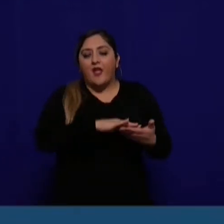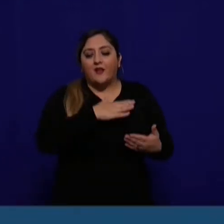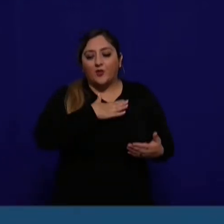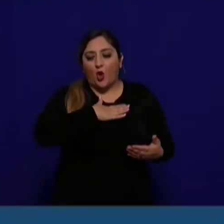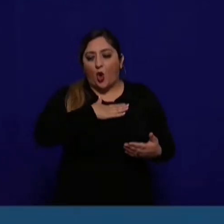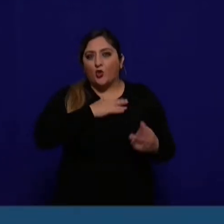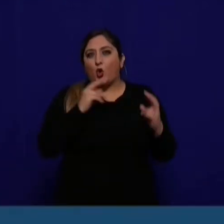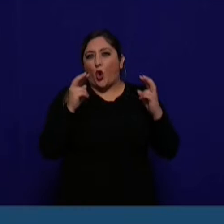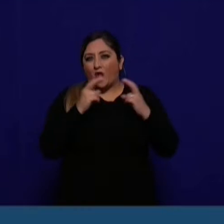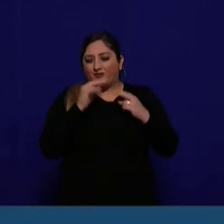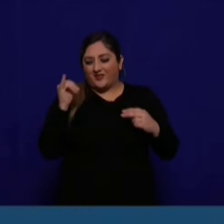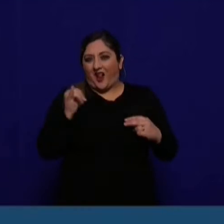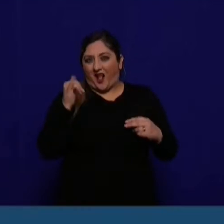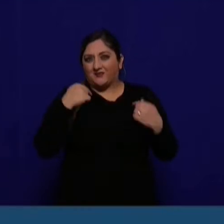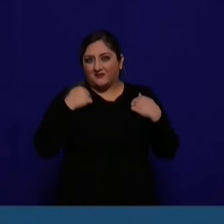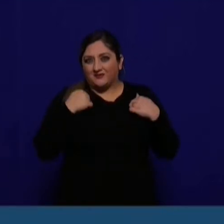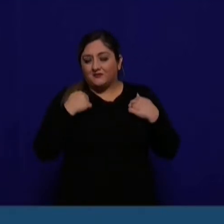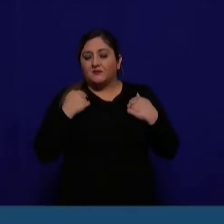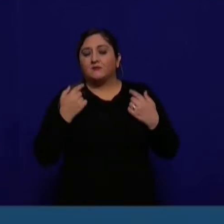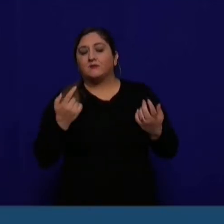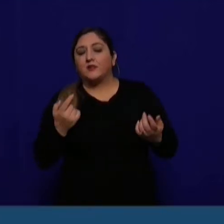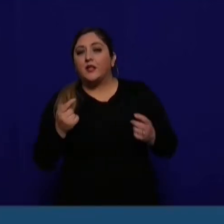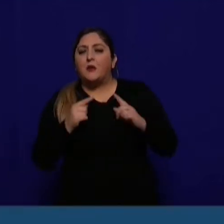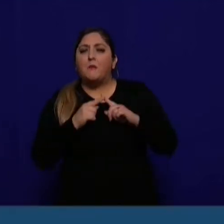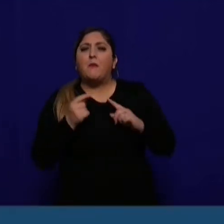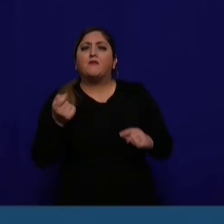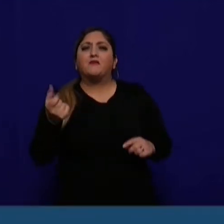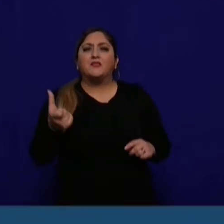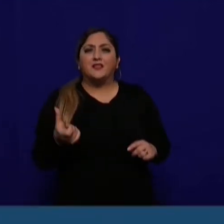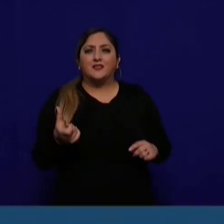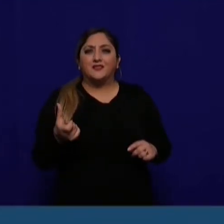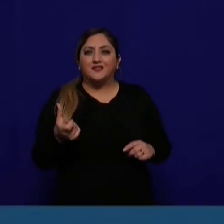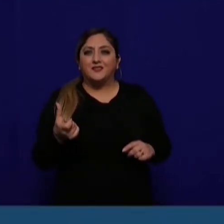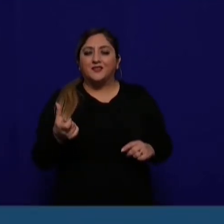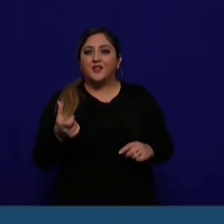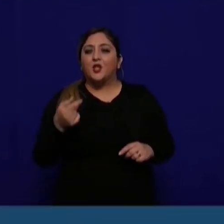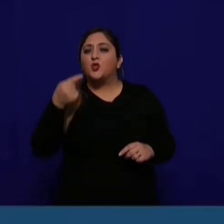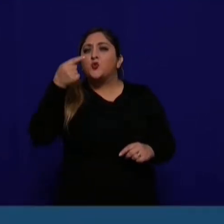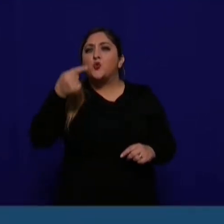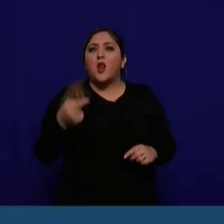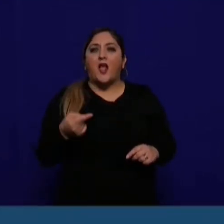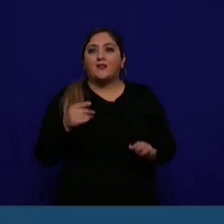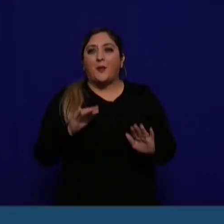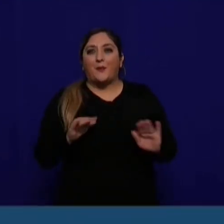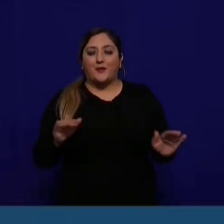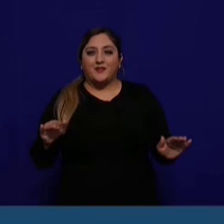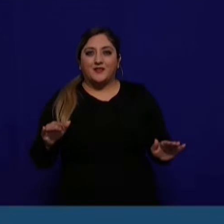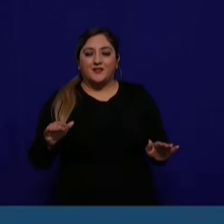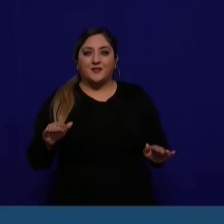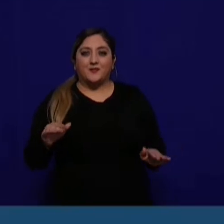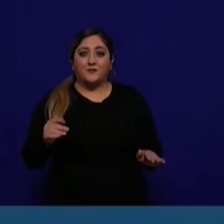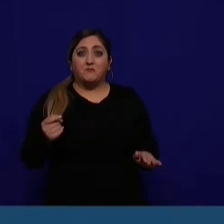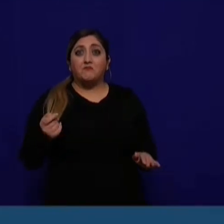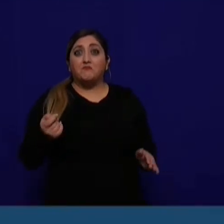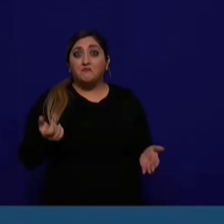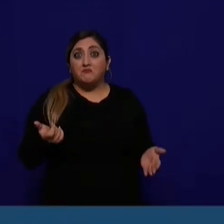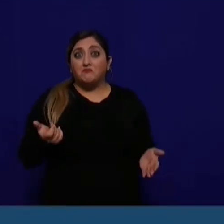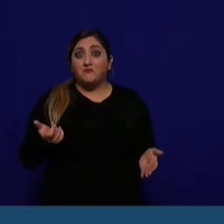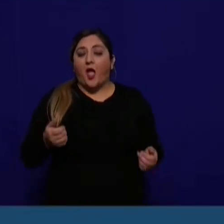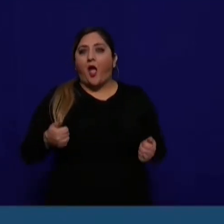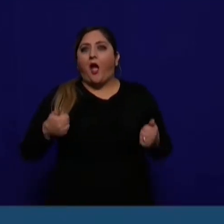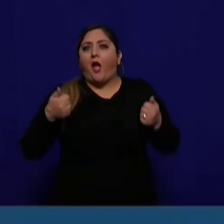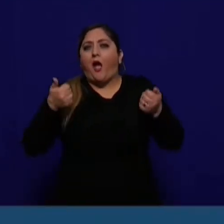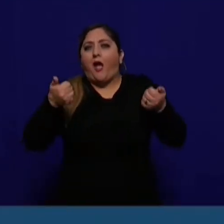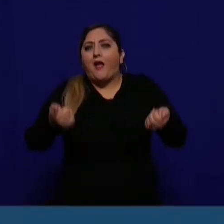imma importanti li dawn is-side effects li qegħdin naraw hemm ħafna minnhom li huma side effects li huma minimi ħafna li jekk inti tħares lejn x'jista'